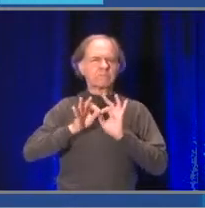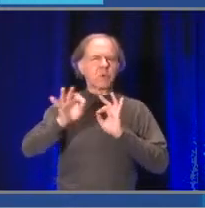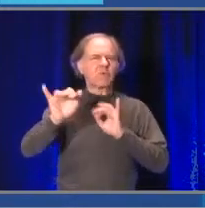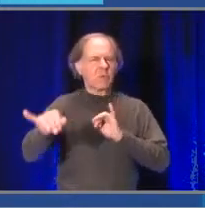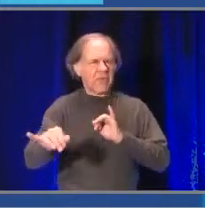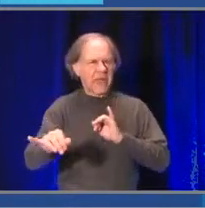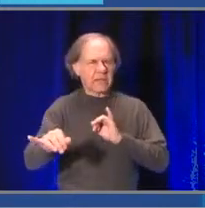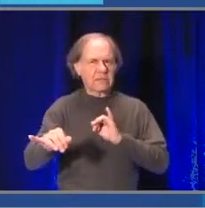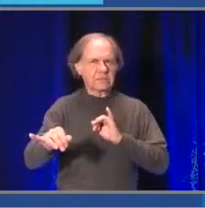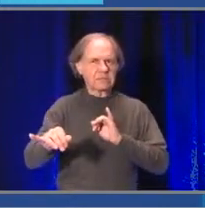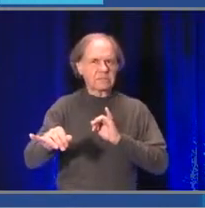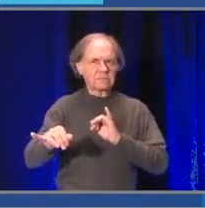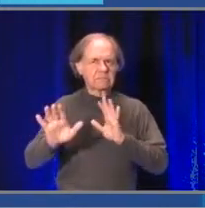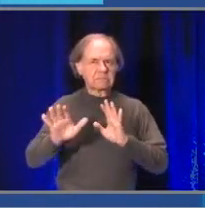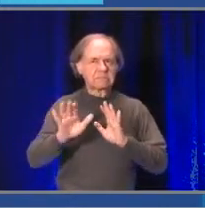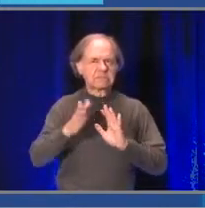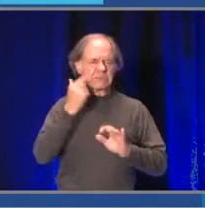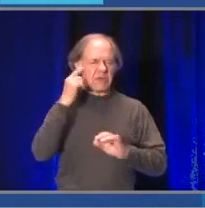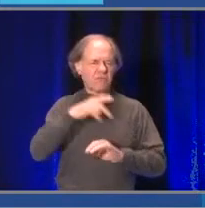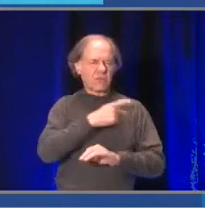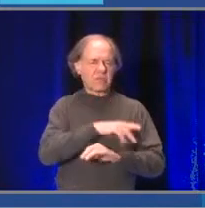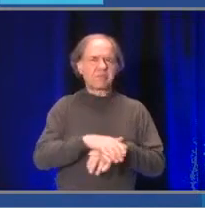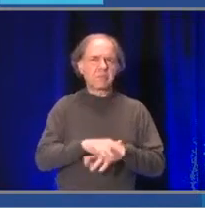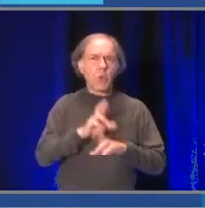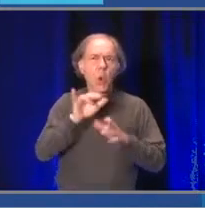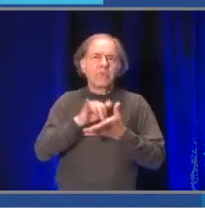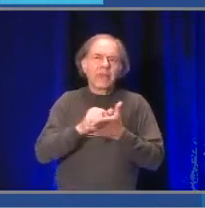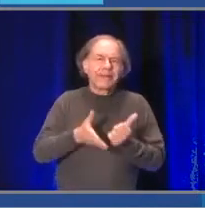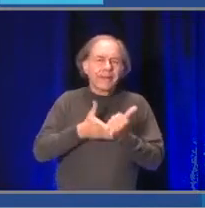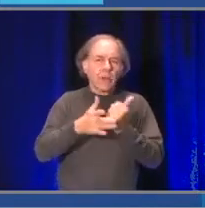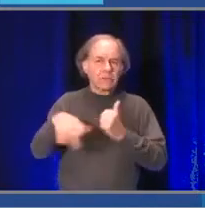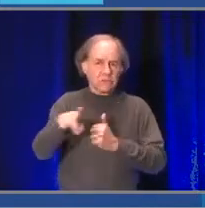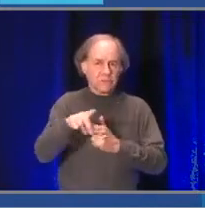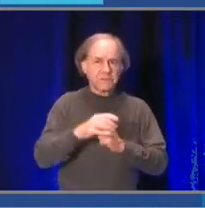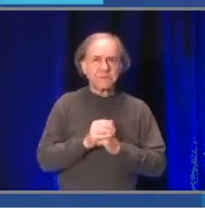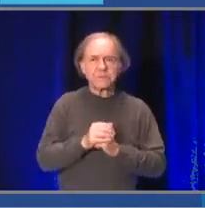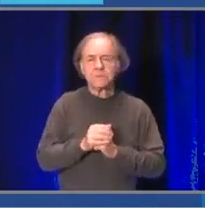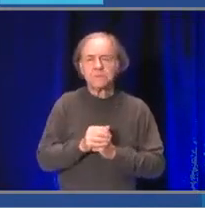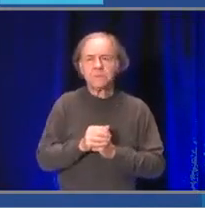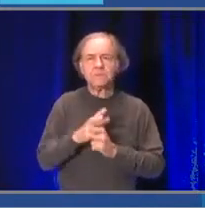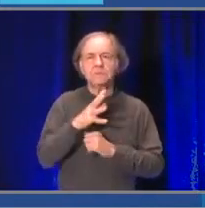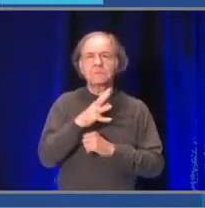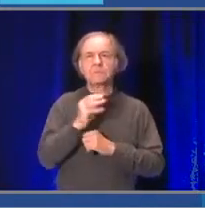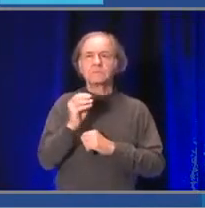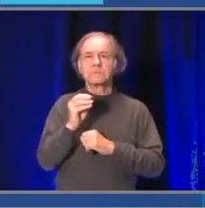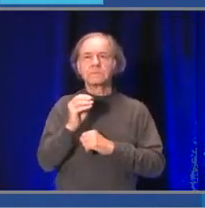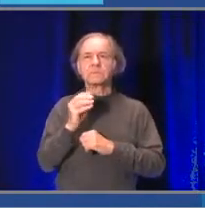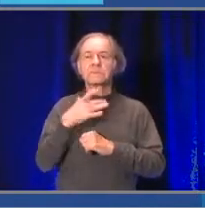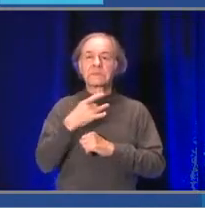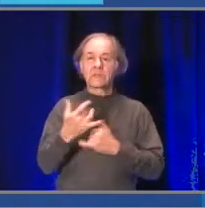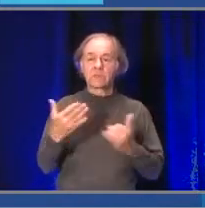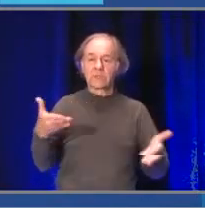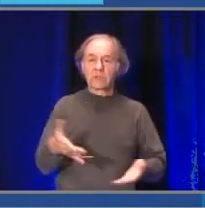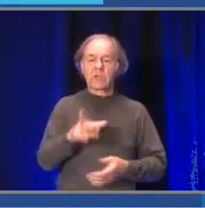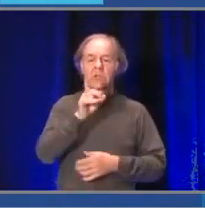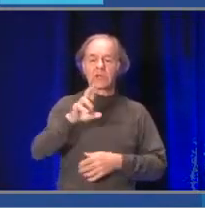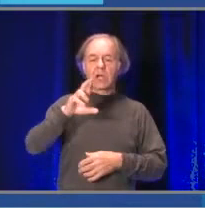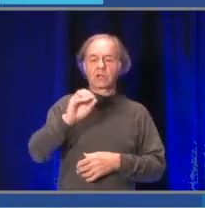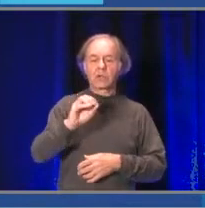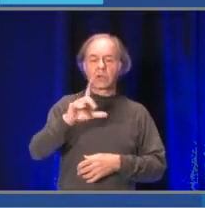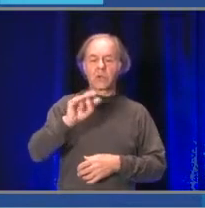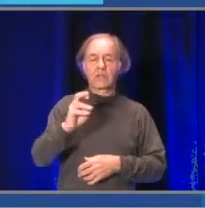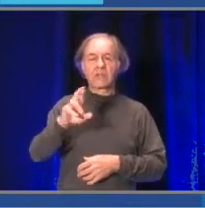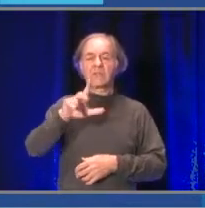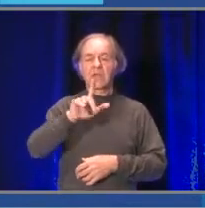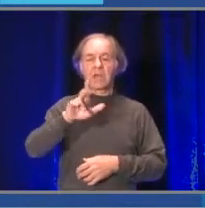the better it is for our patients. I hope that was a little bit helpful. And I'd like to introduce Dr. Olivier